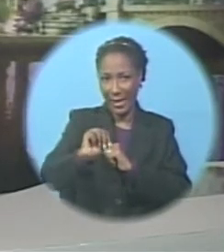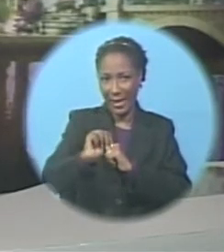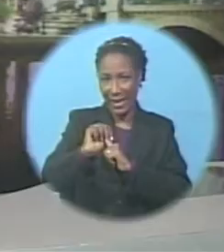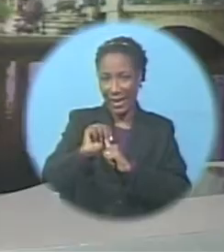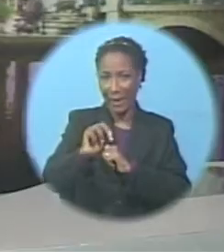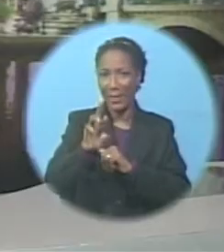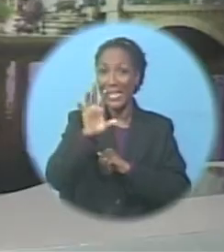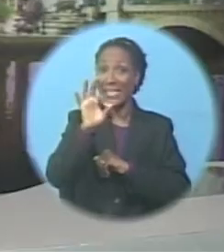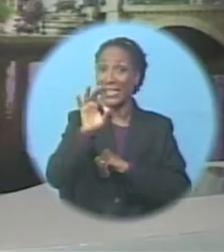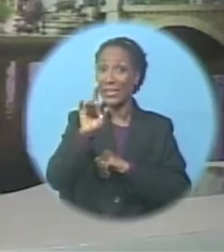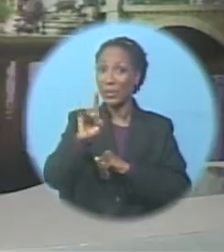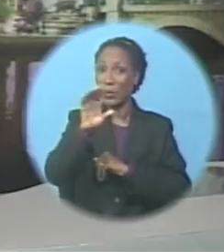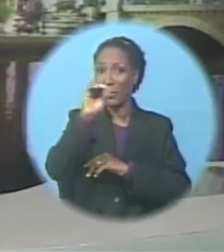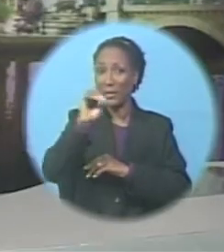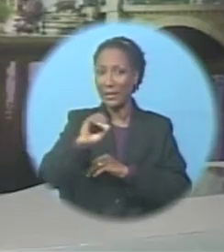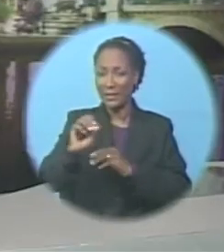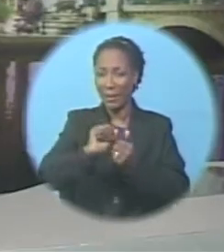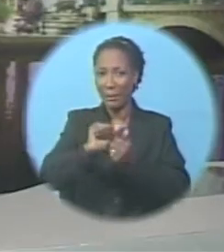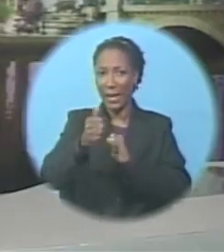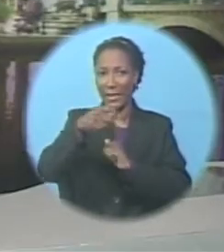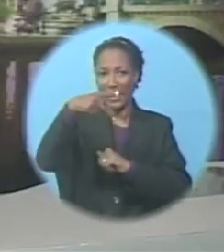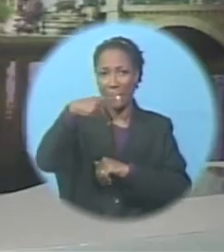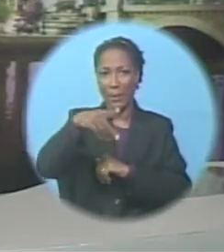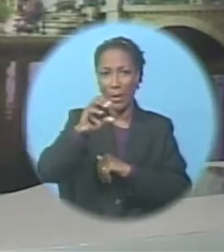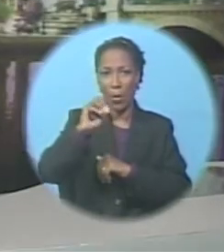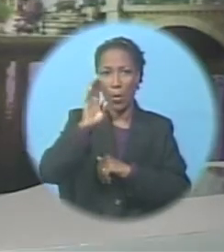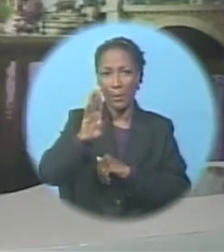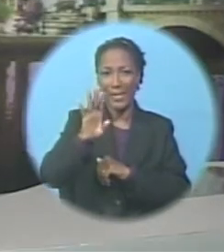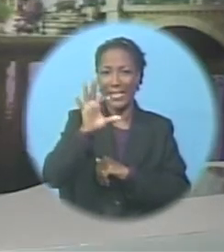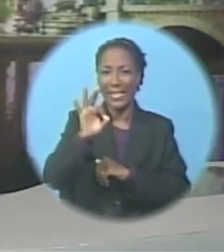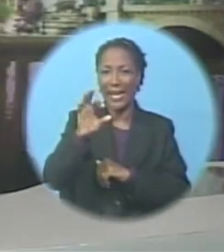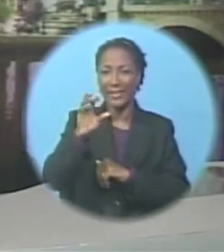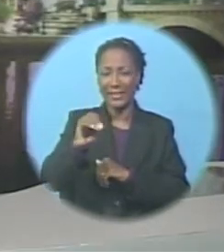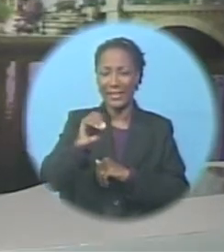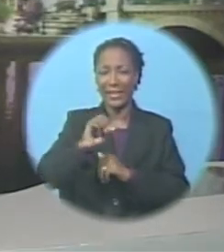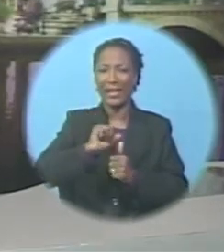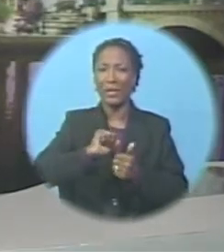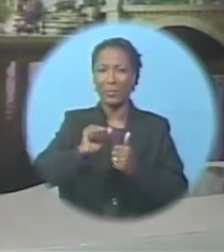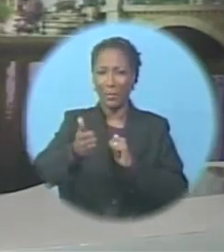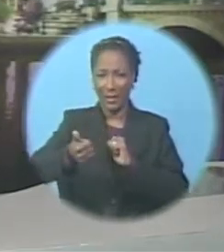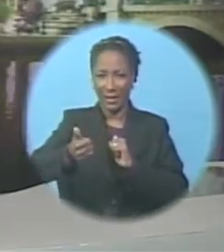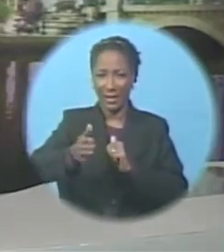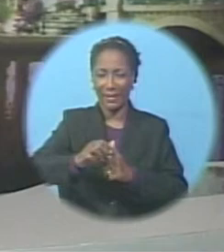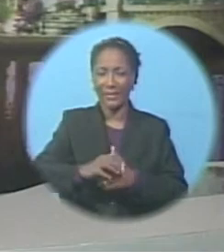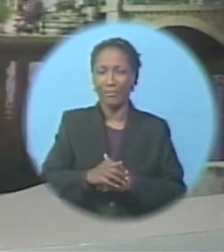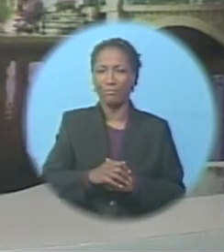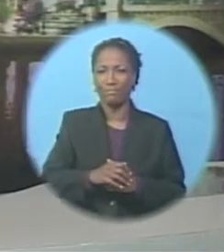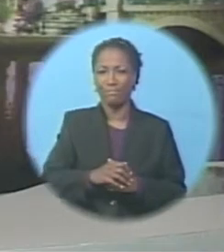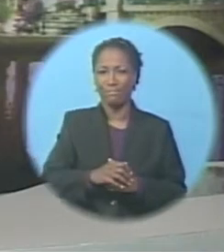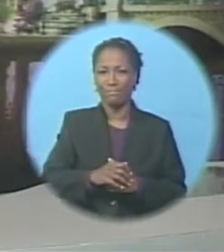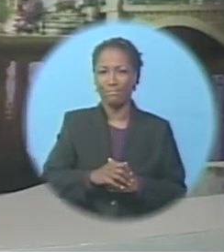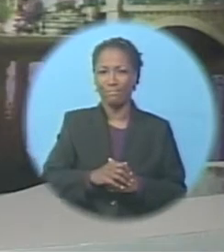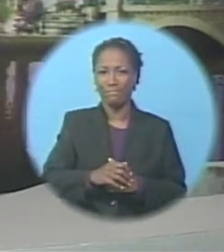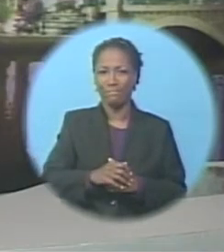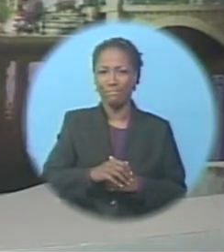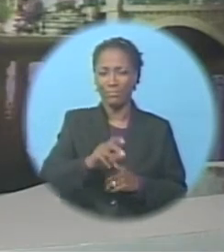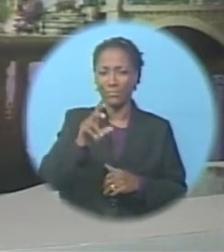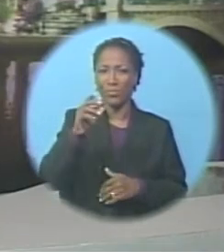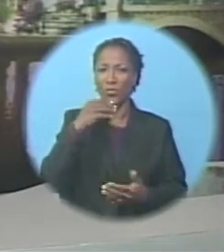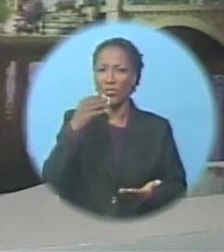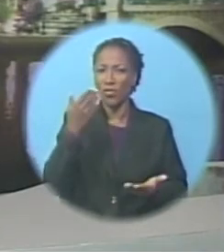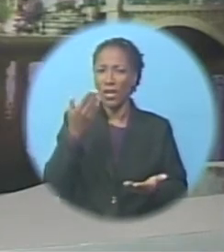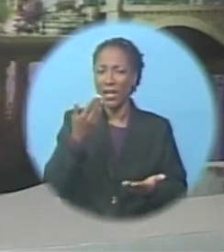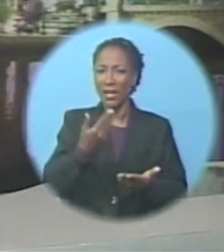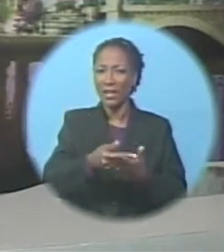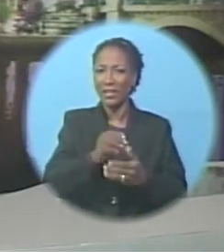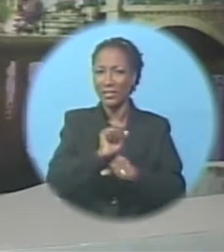recorded 91%, and principles of business had a 90% pass rate. Well, kudos to the